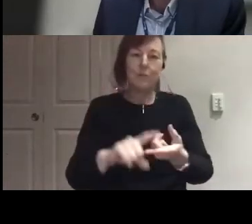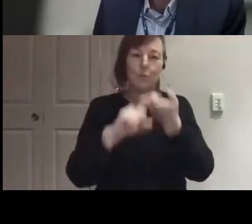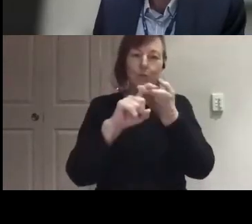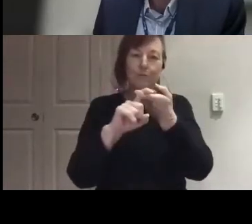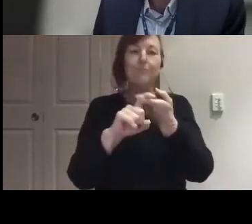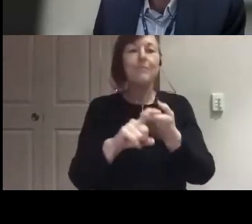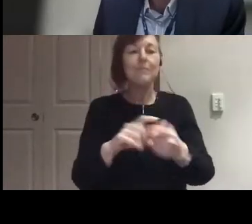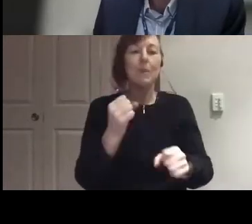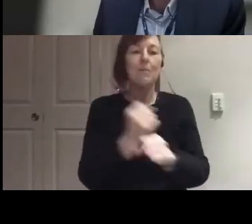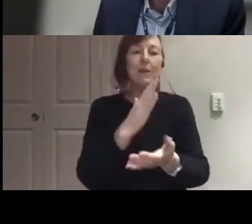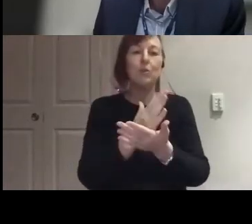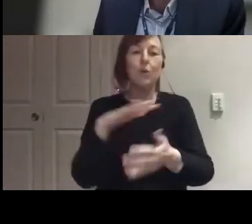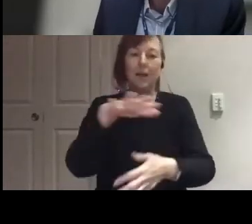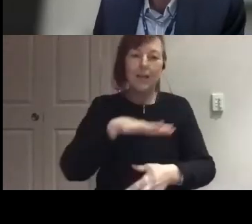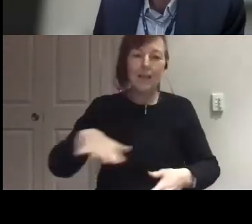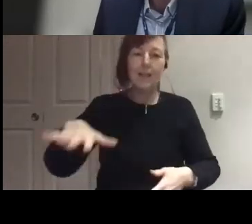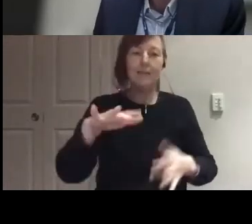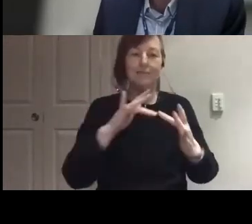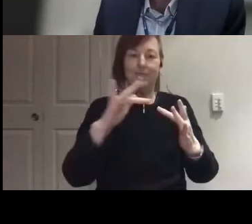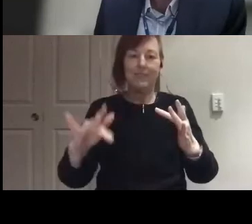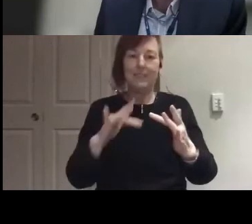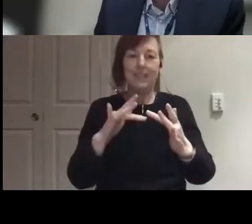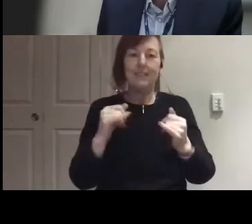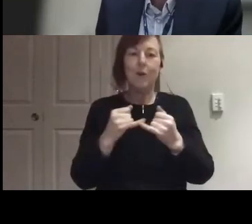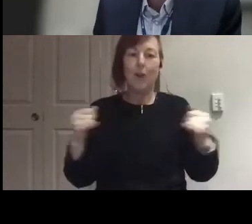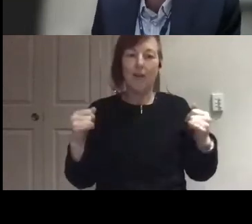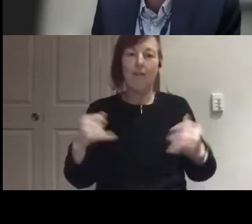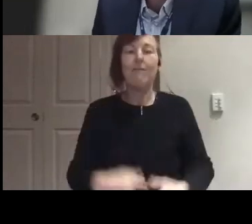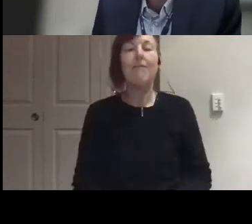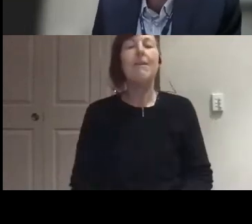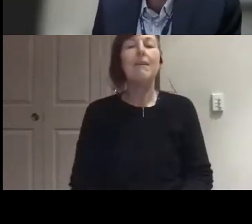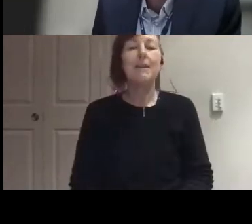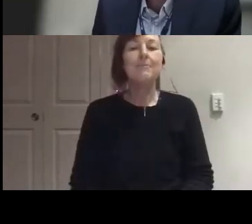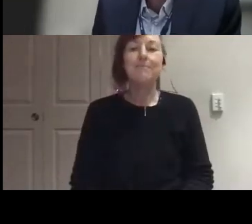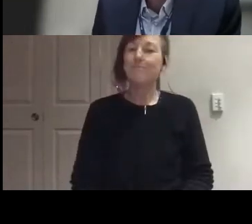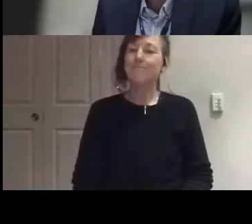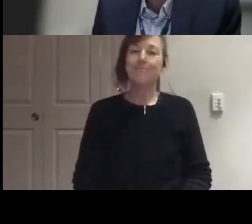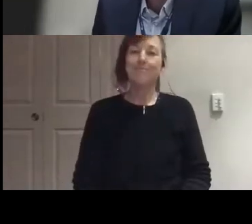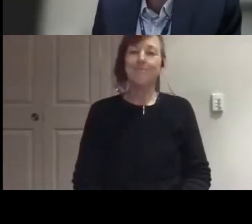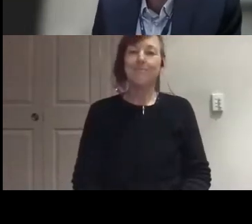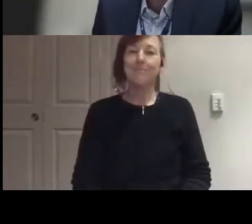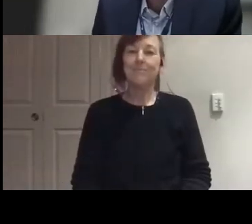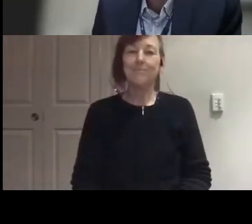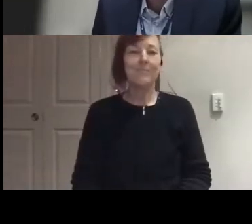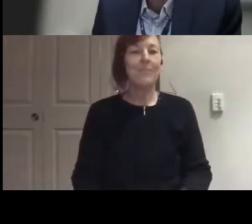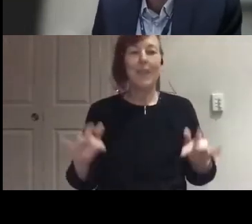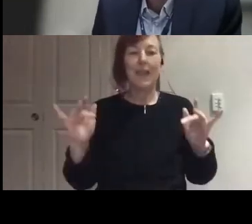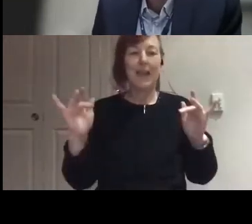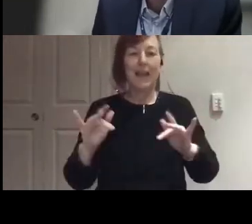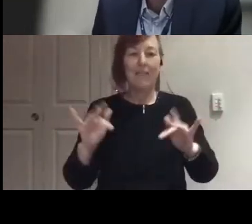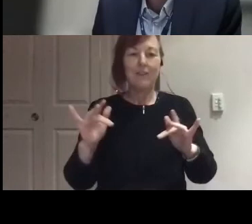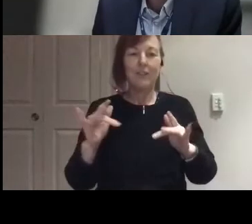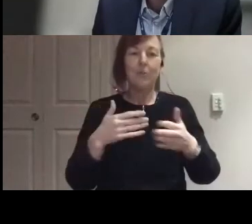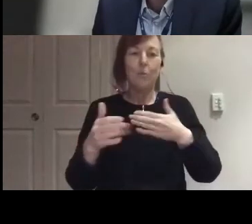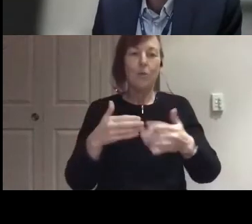virtual room and in virtual environment. And also, unfortunately, we haven't been able to arrange the connection with our